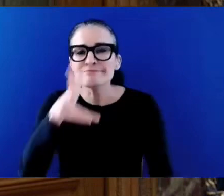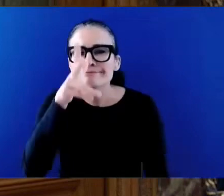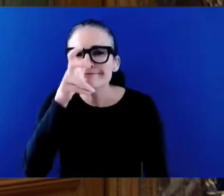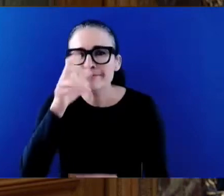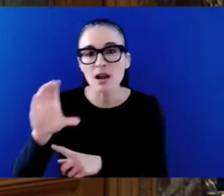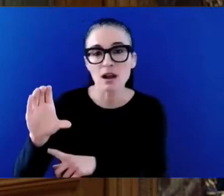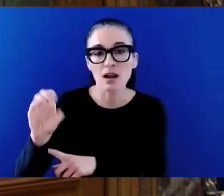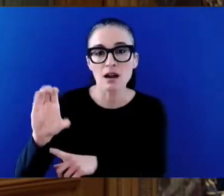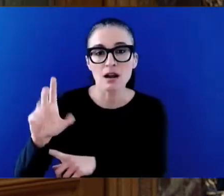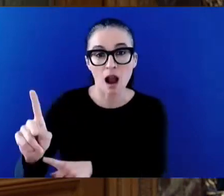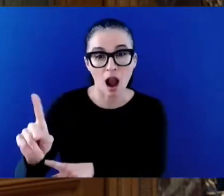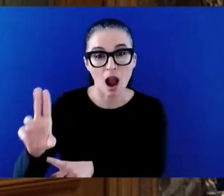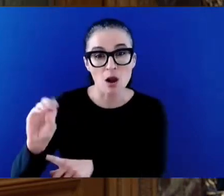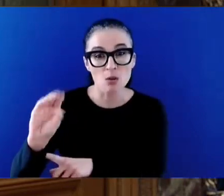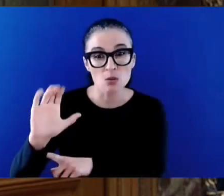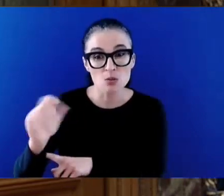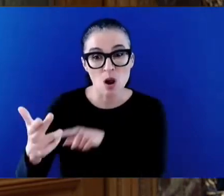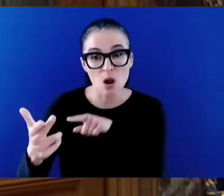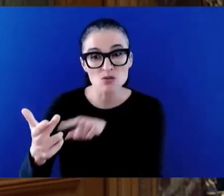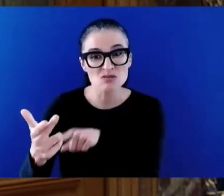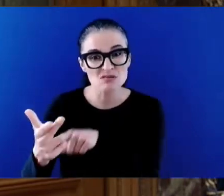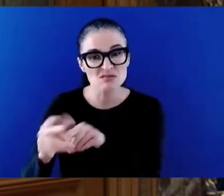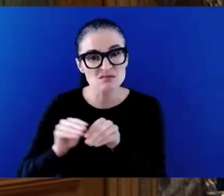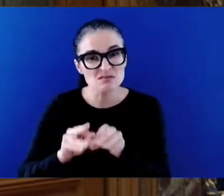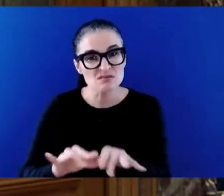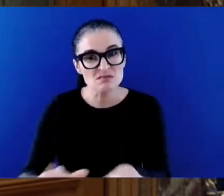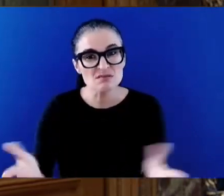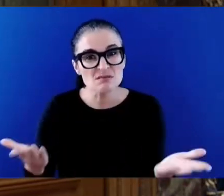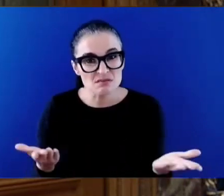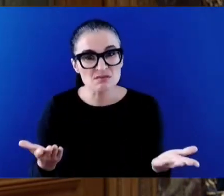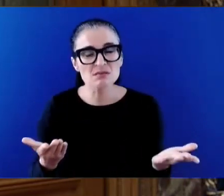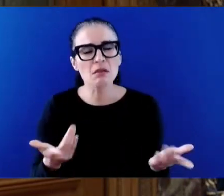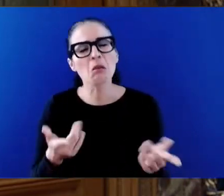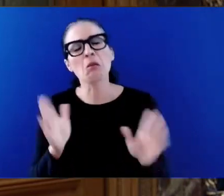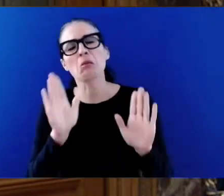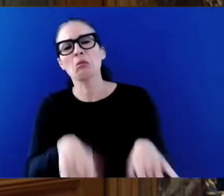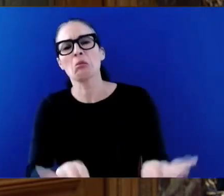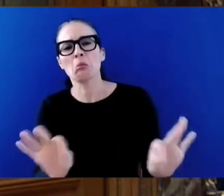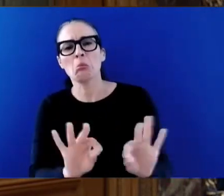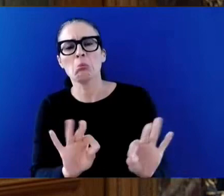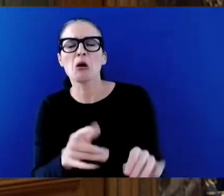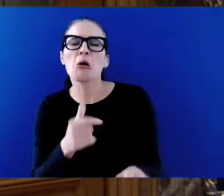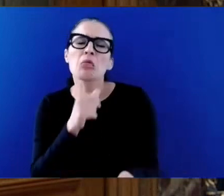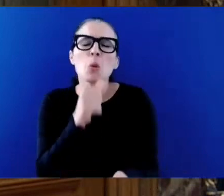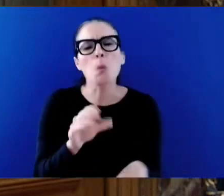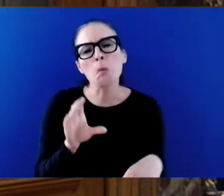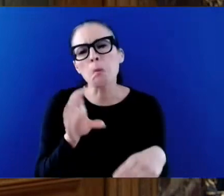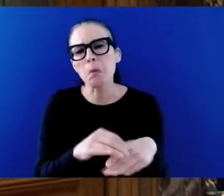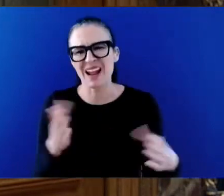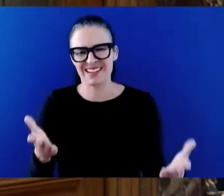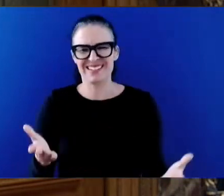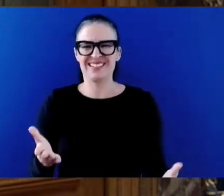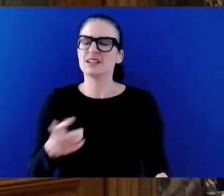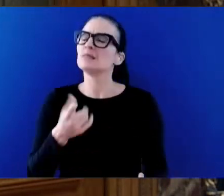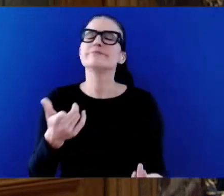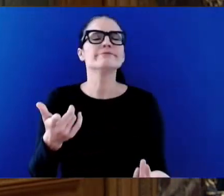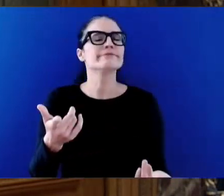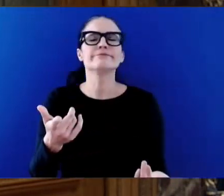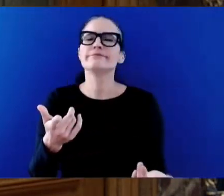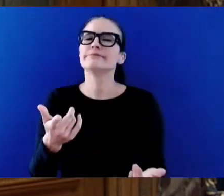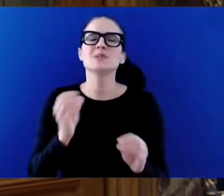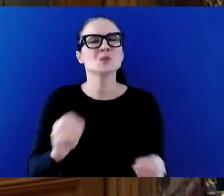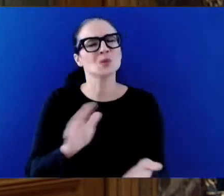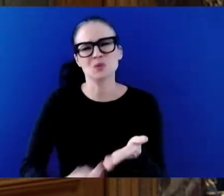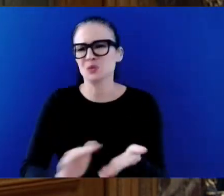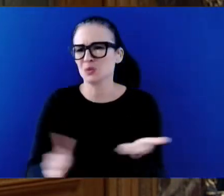Well, frankly, Mr. Speaker, it's inexcusable. The ministry shouldn't be letting this facility deteriorate. They should be expanding it